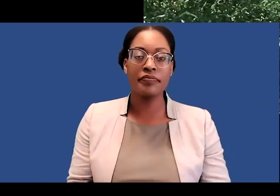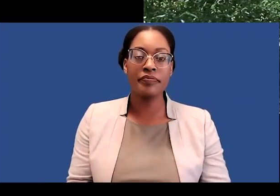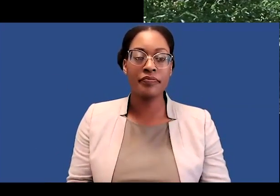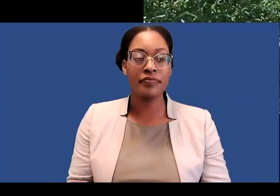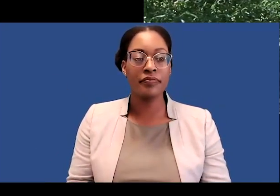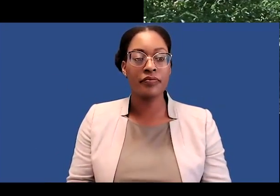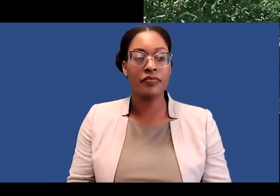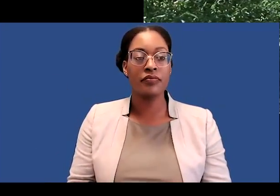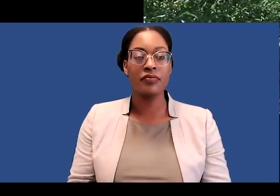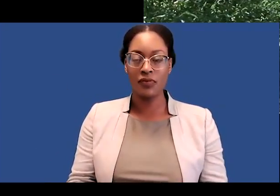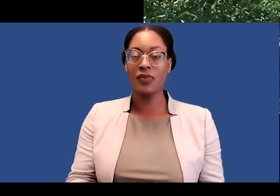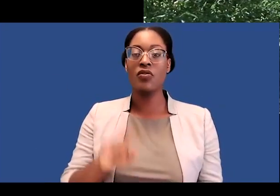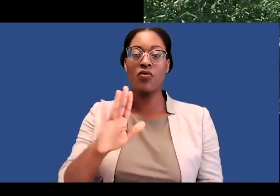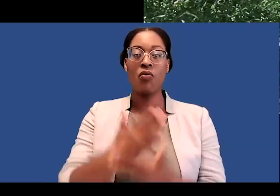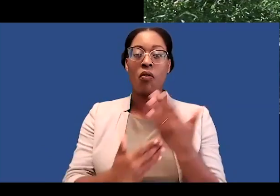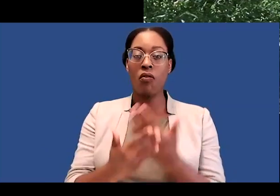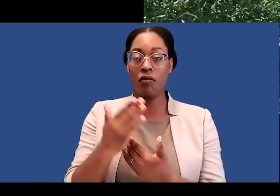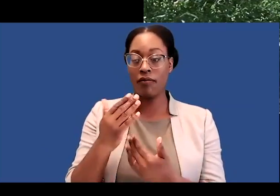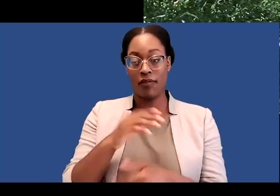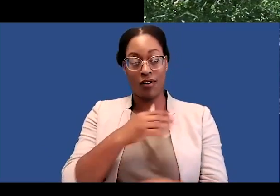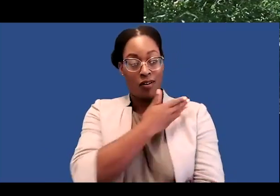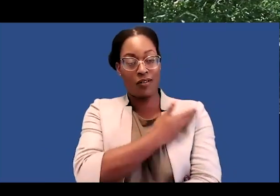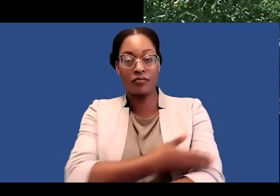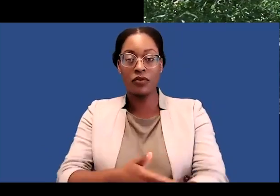Lift them higher if you can.